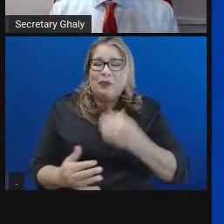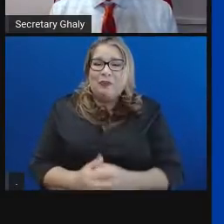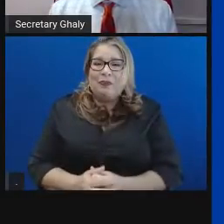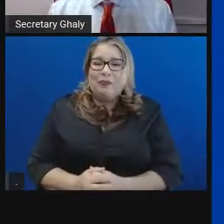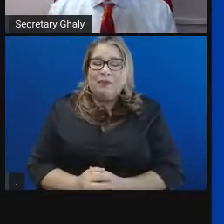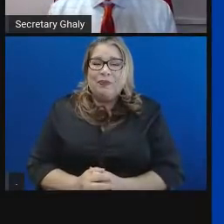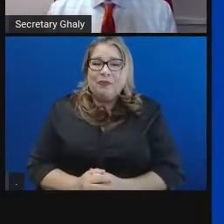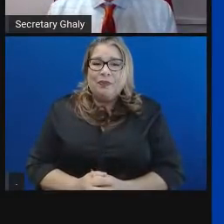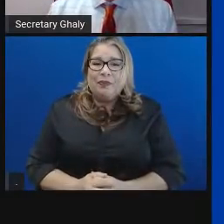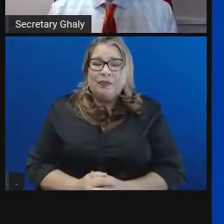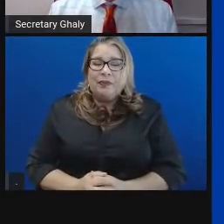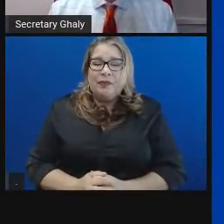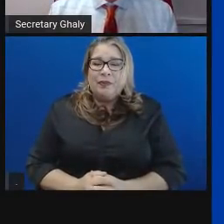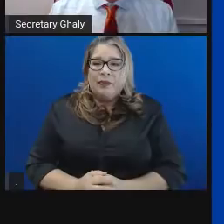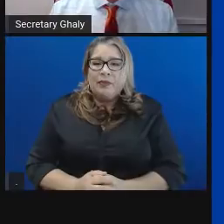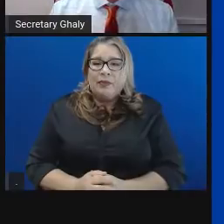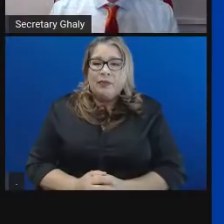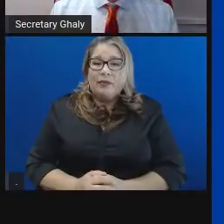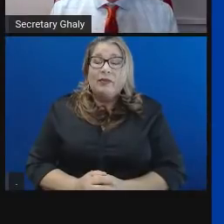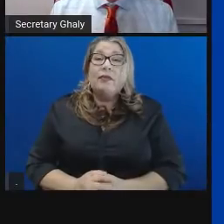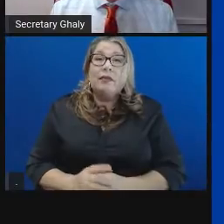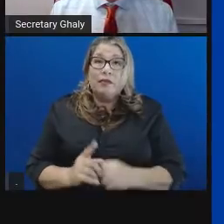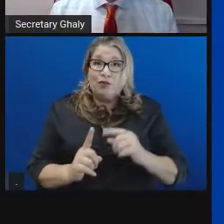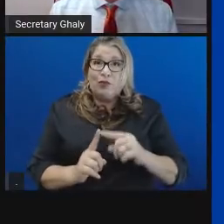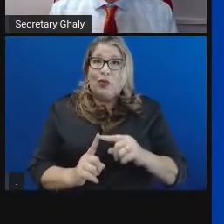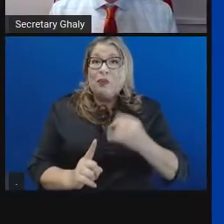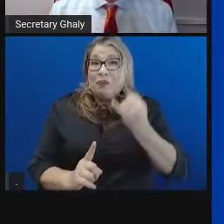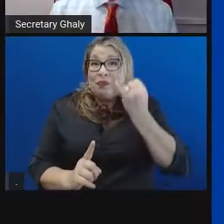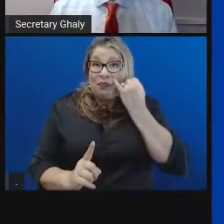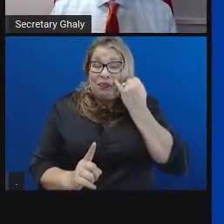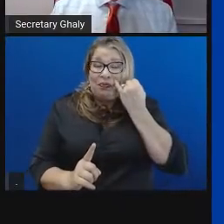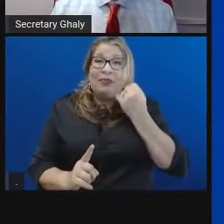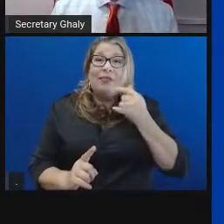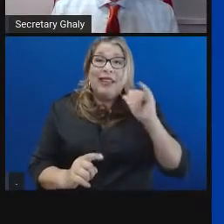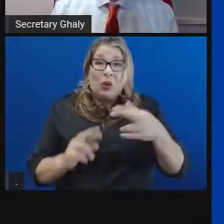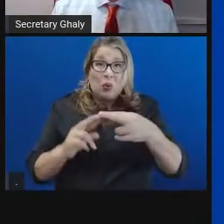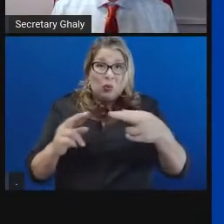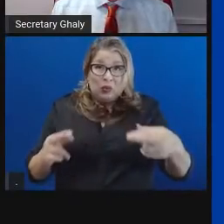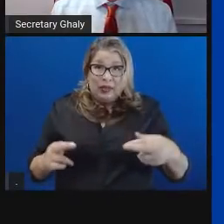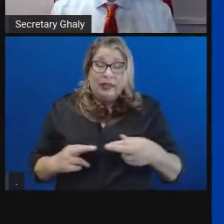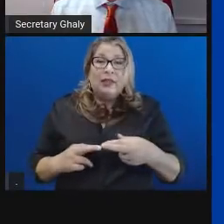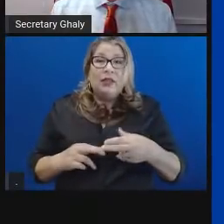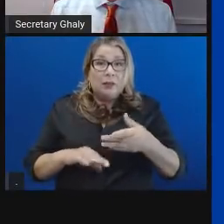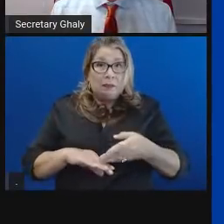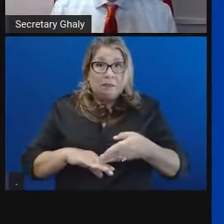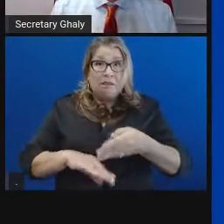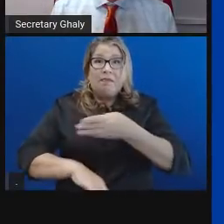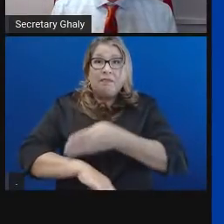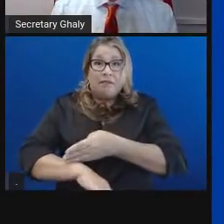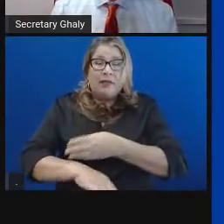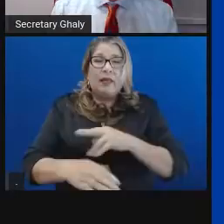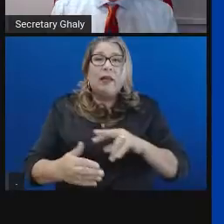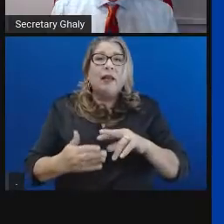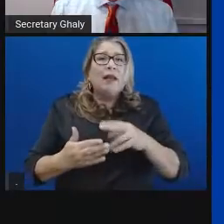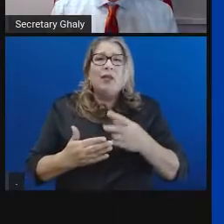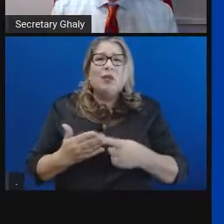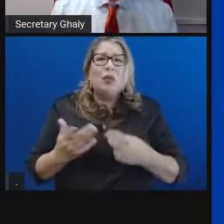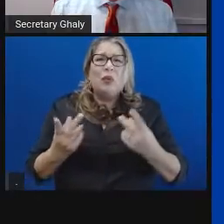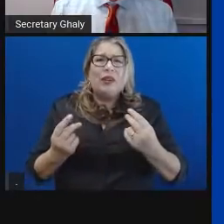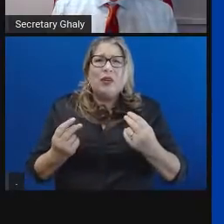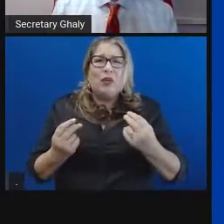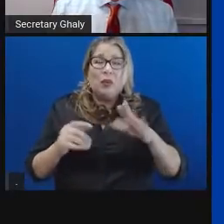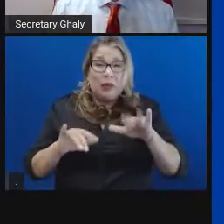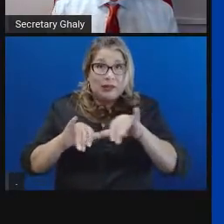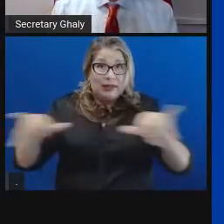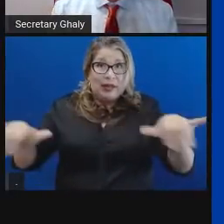So what happens when a region does come out of the regional stay-at-home order? We revert back to our blueprint for a safer economy. This is,